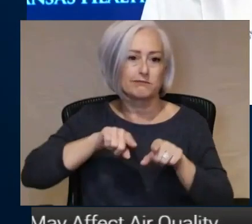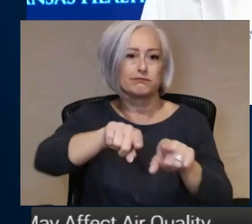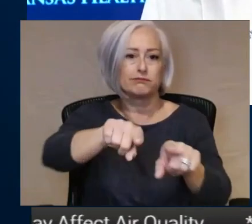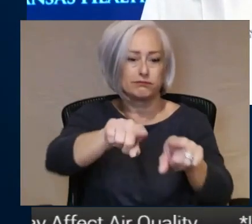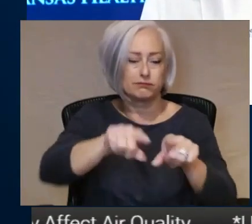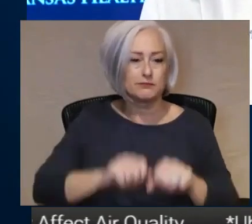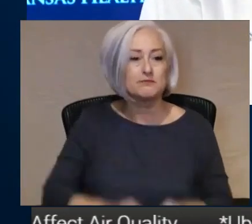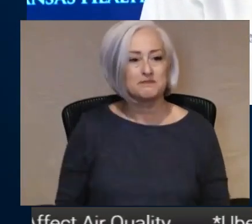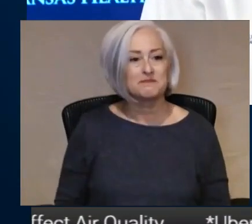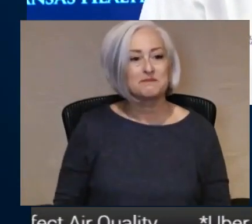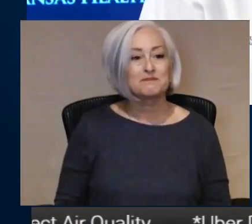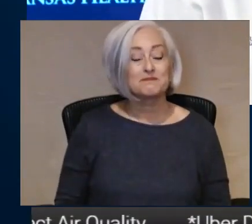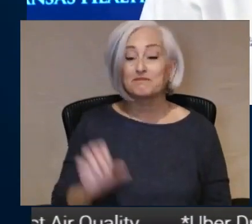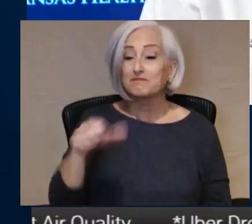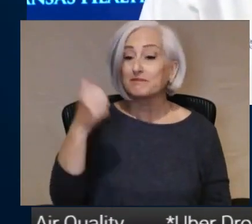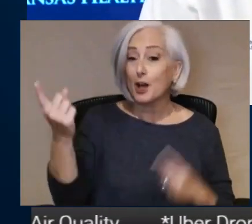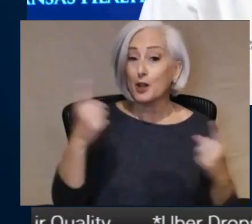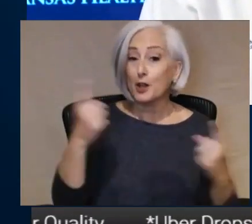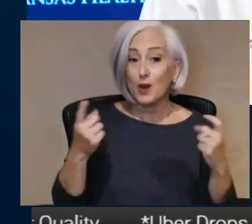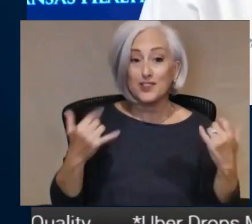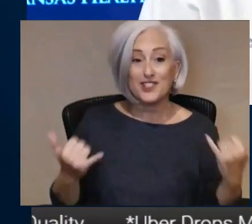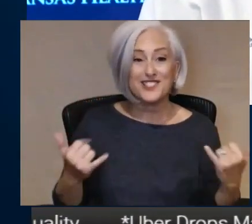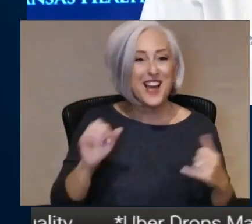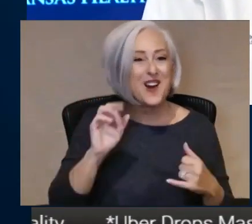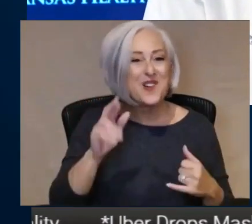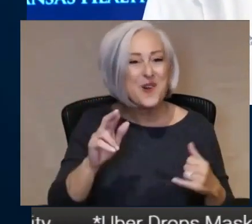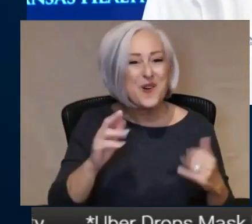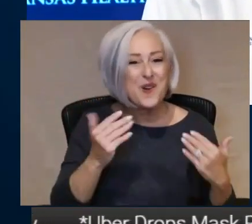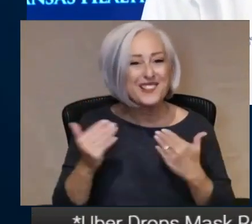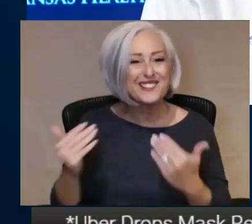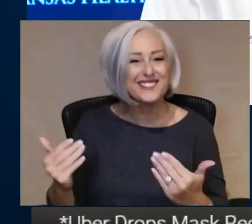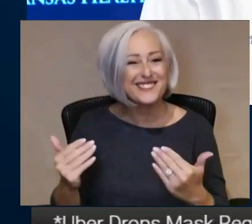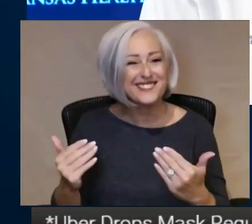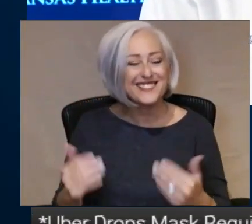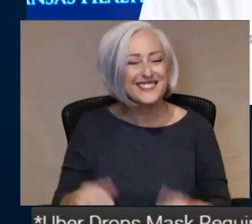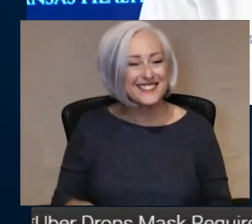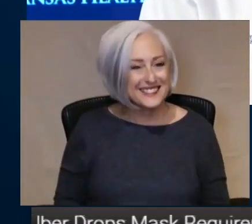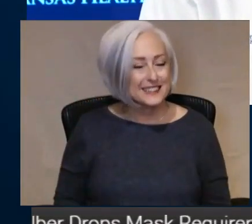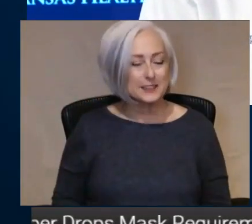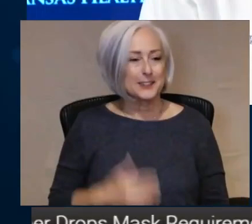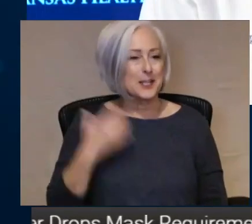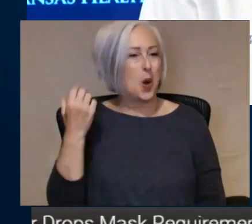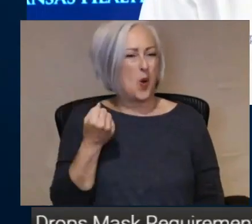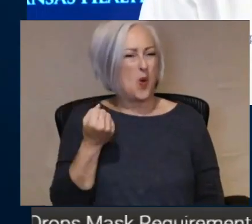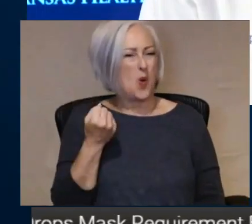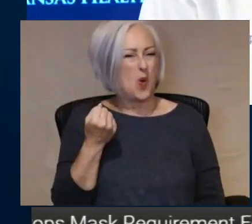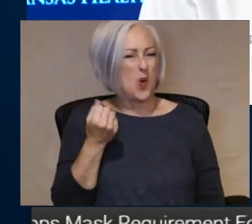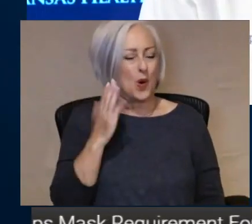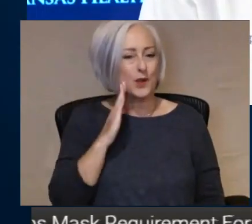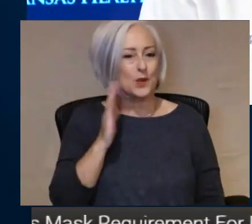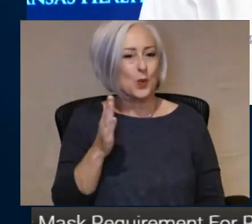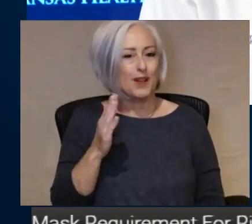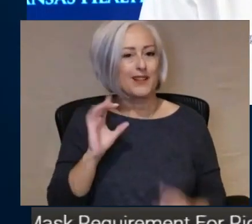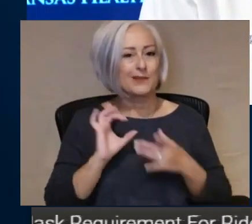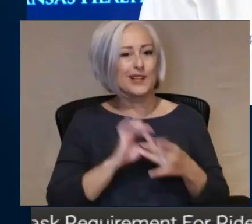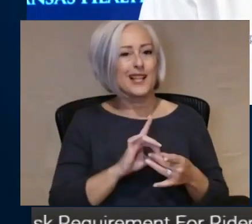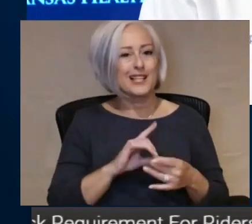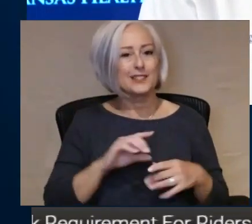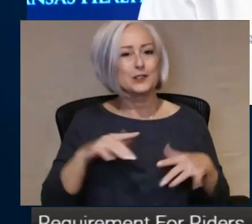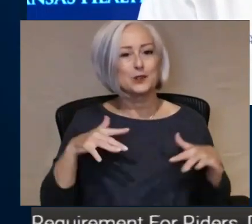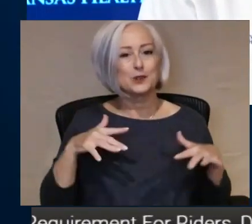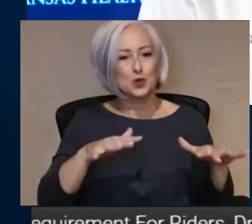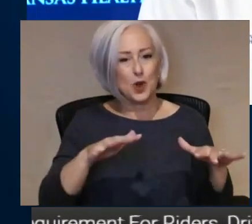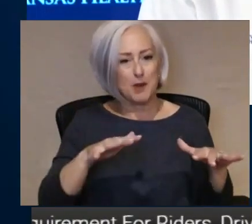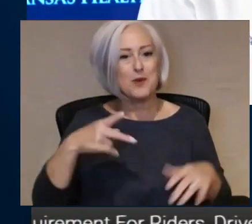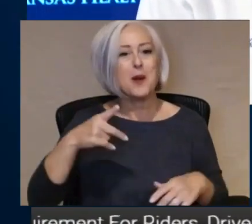All right. Any other questions right now? Are we going to move on? Not now. I'm going to hold these tremor questions and Parkinson's. Hit me up in a minute. Excellent. Go ahead and do